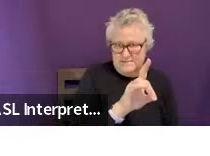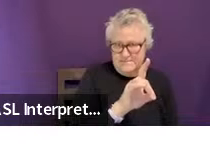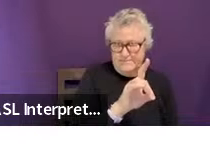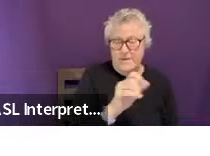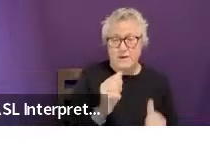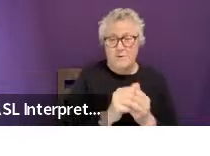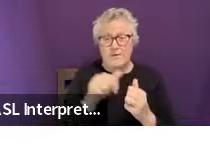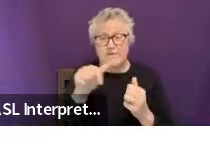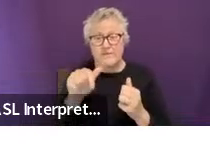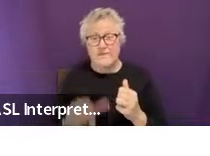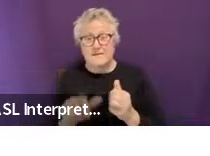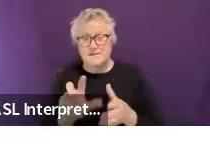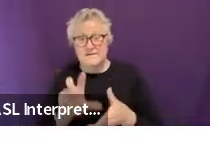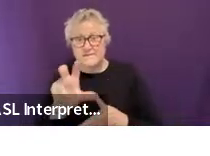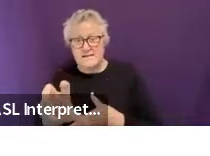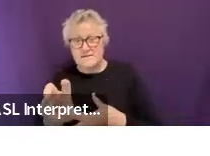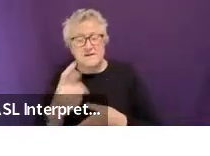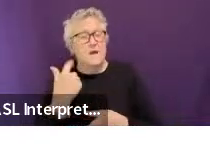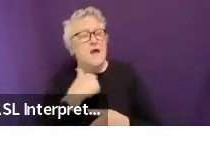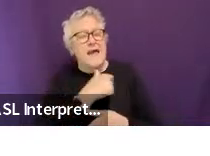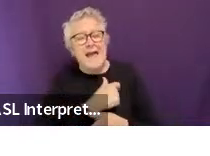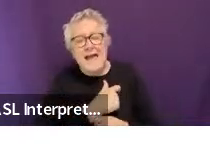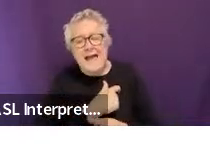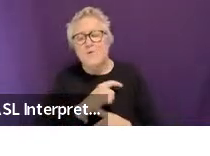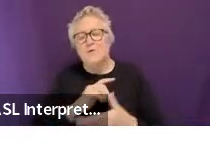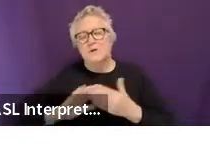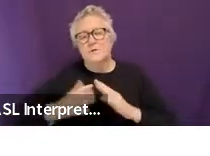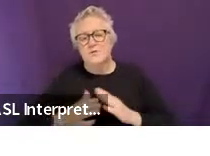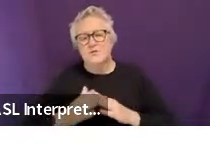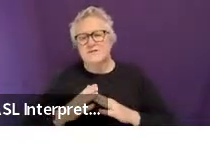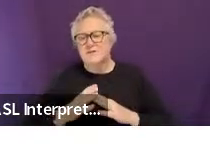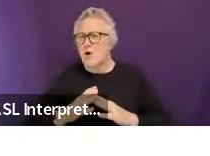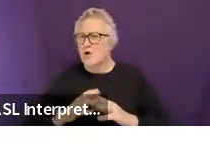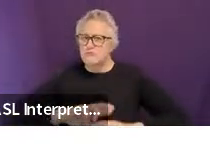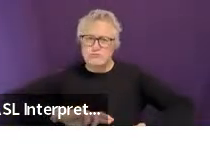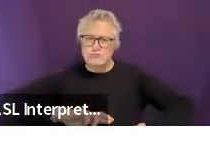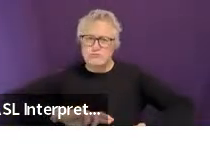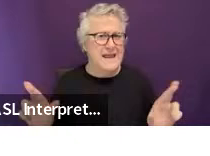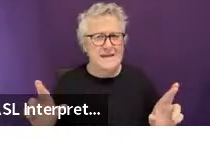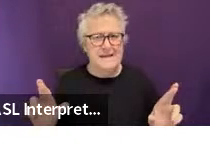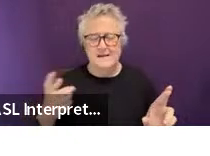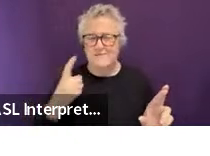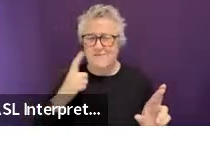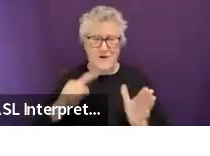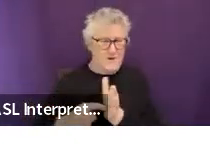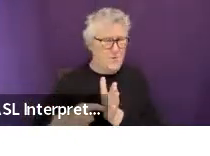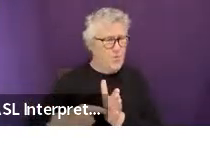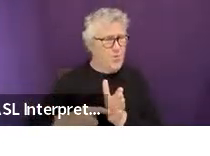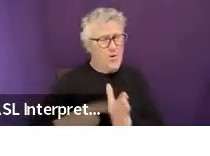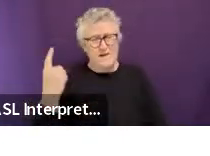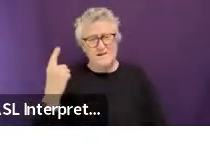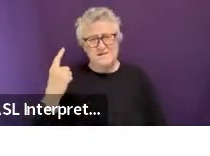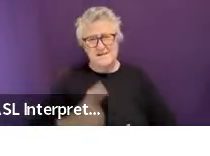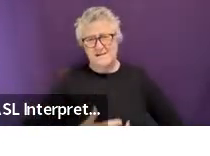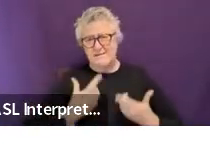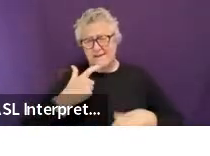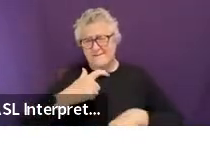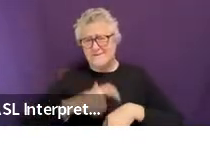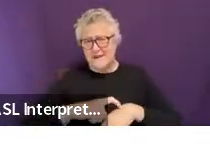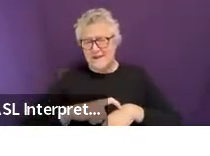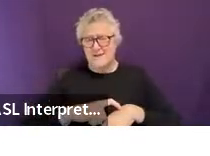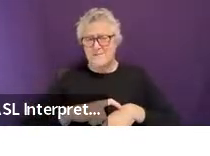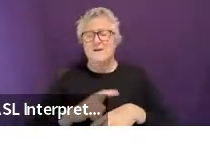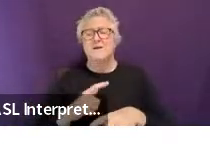our communities are poised for a once-in-a-generation opportunity to create robust transit and active transportation connections across the Columbia